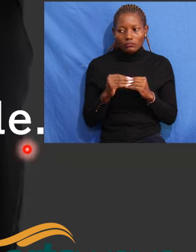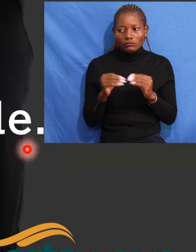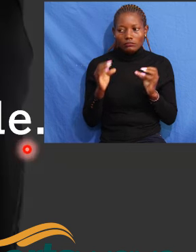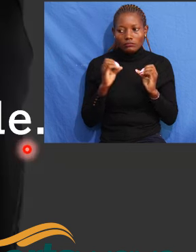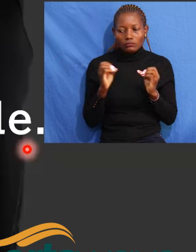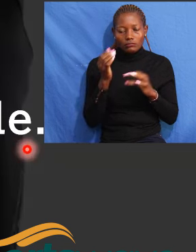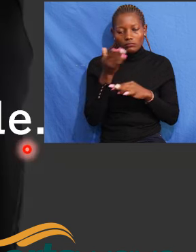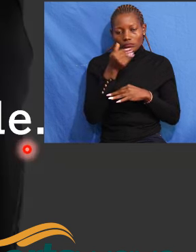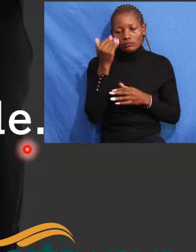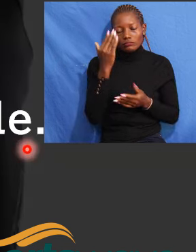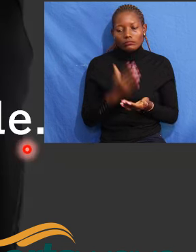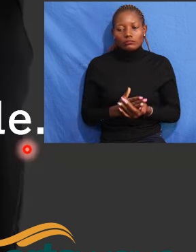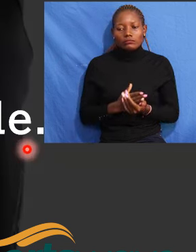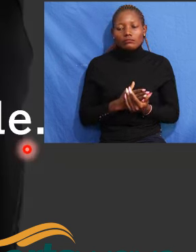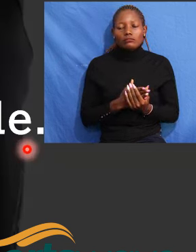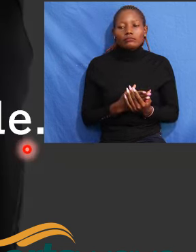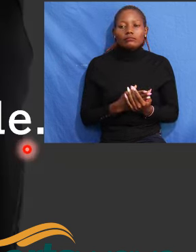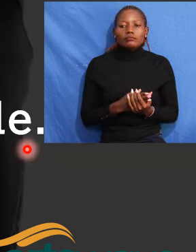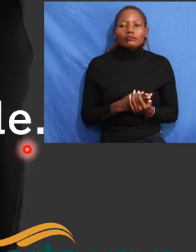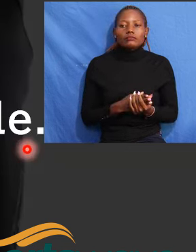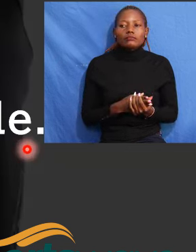stop wearing that.